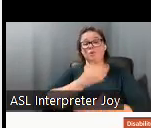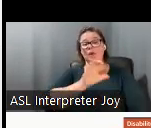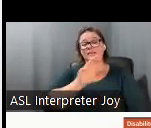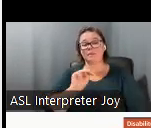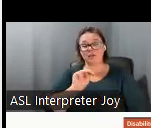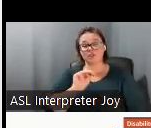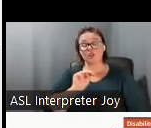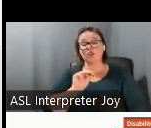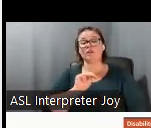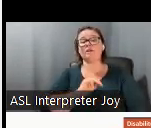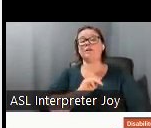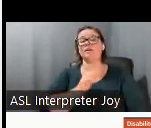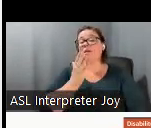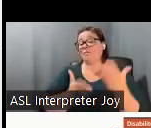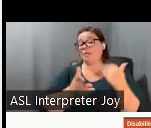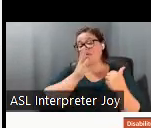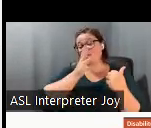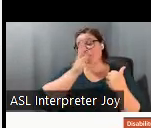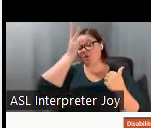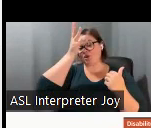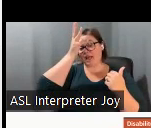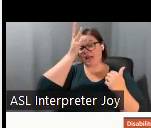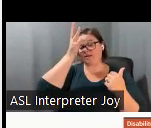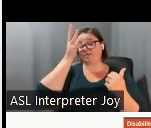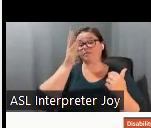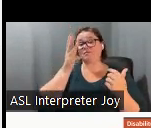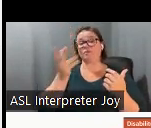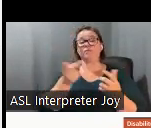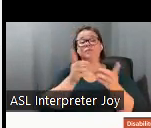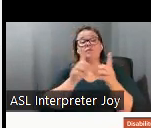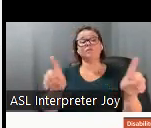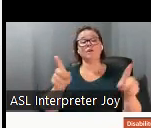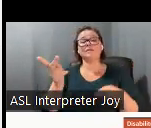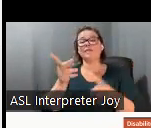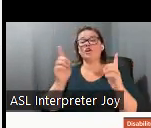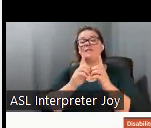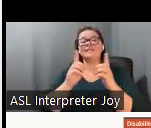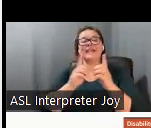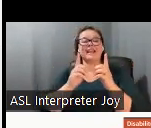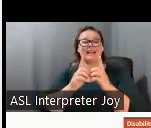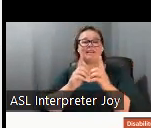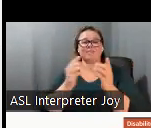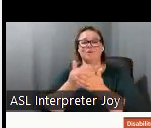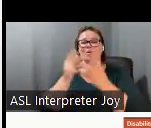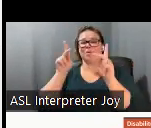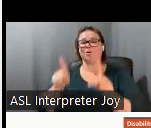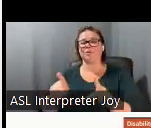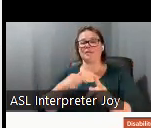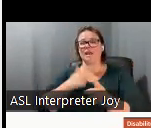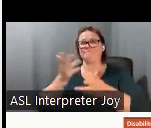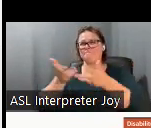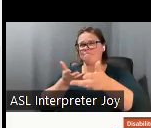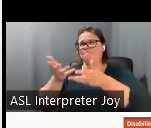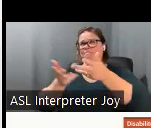Gosh, maybe mom or dad are divorced and they're dating, and I'm getting to know